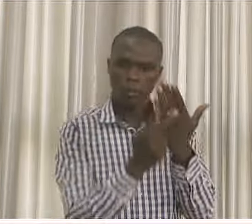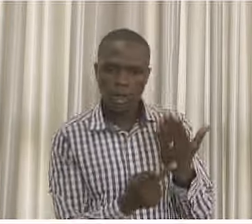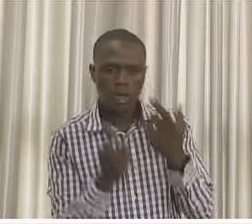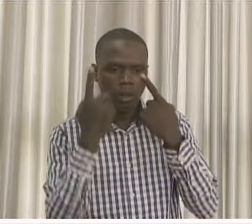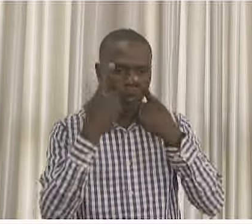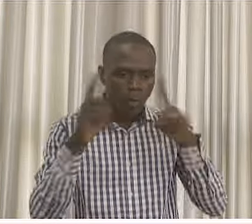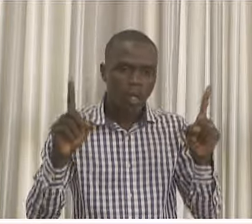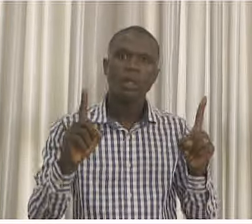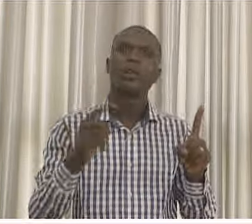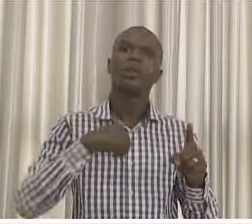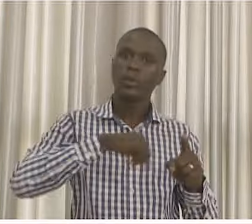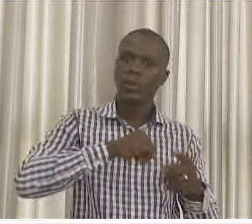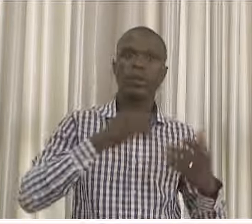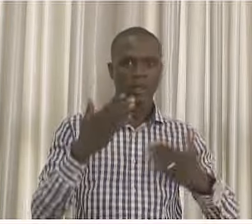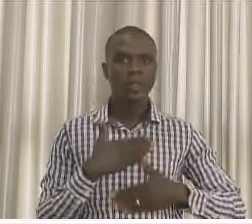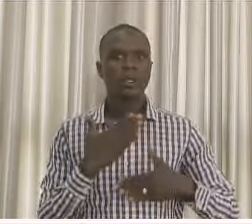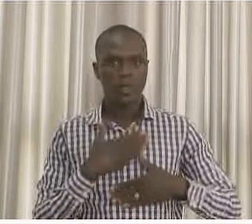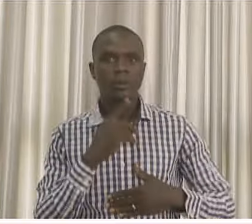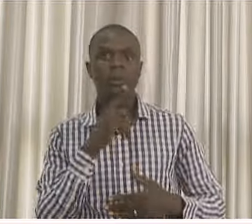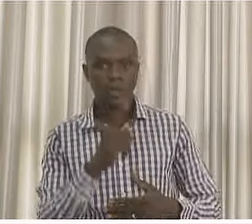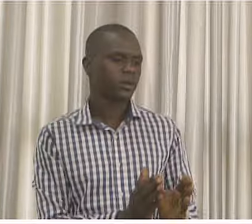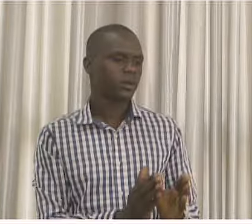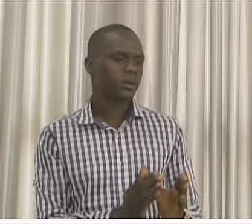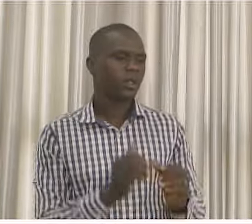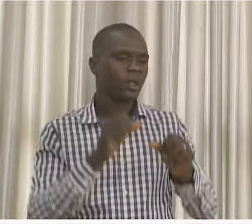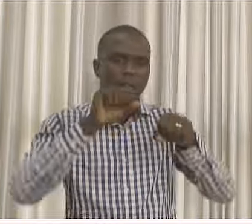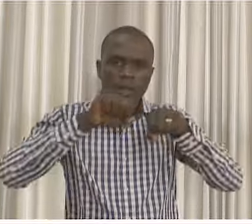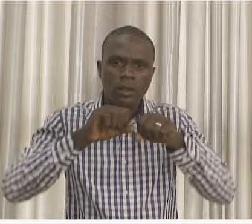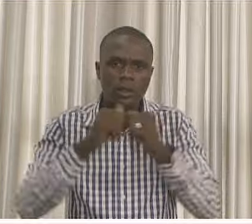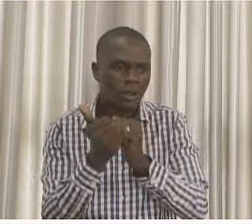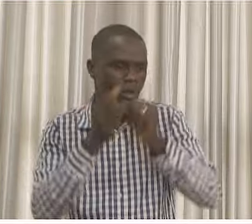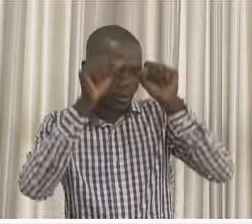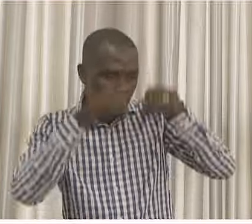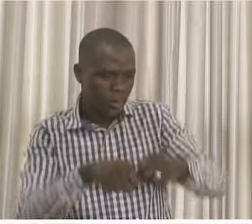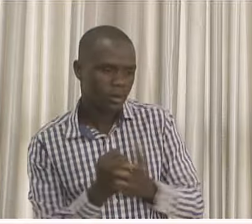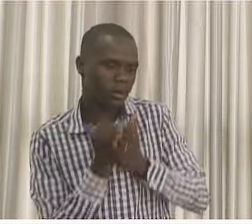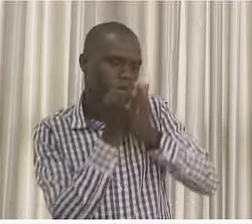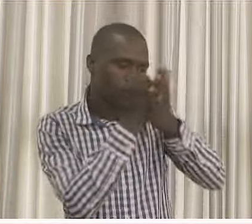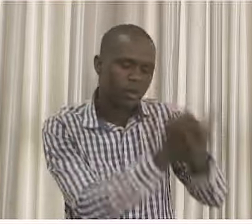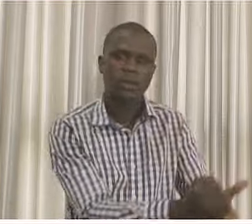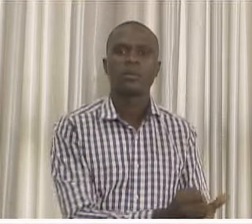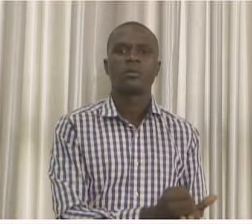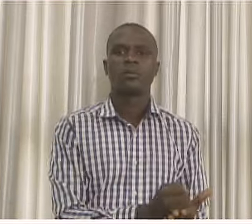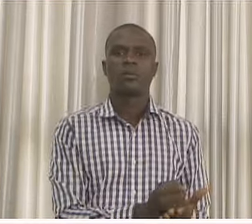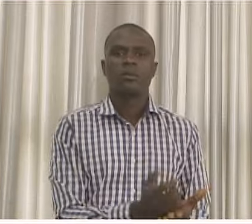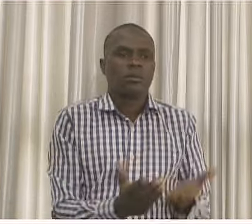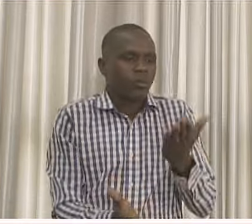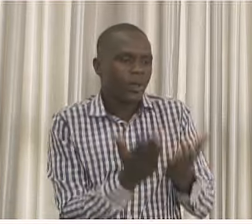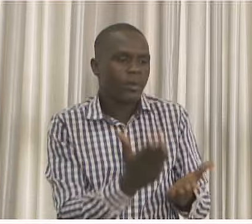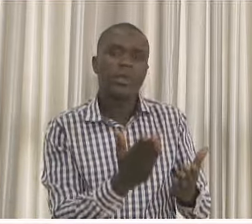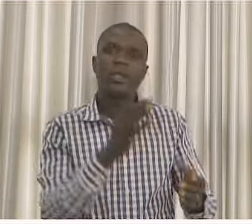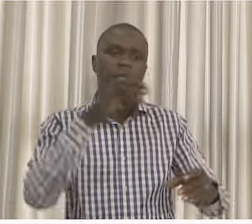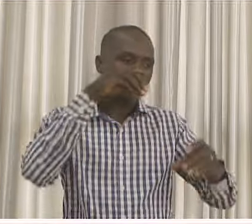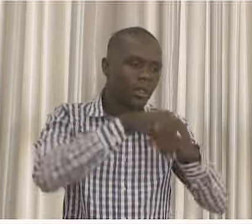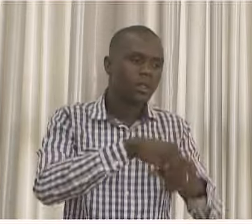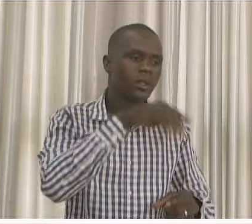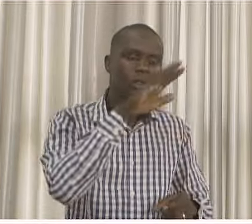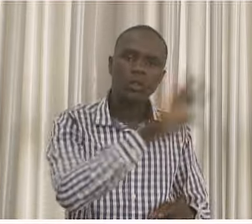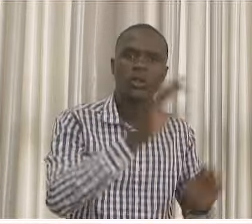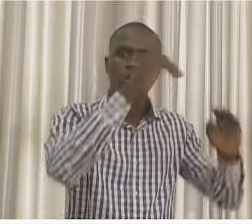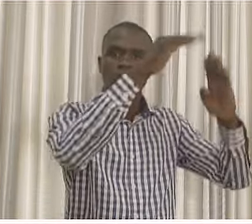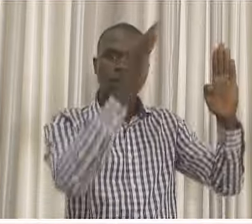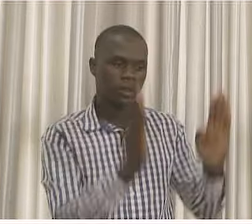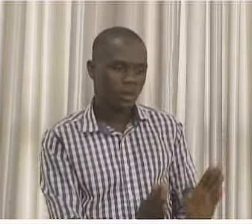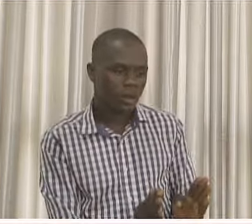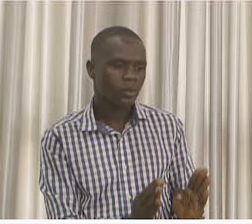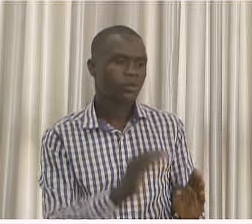get lights now the host, then get lights now? How do we ensure that there is somebody at least now that you host the way